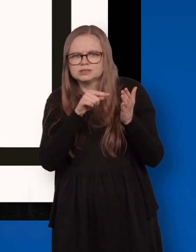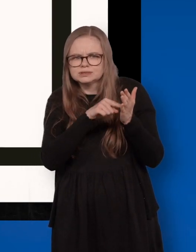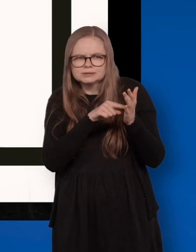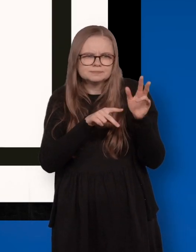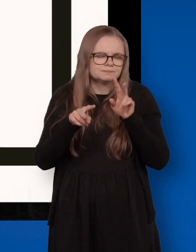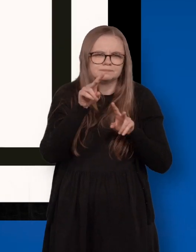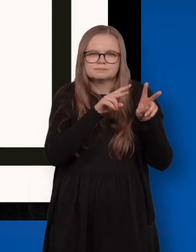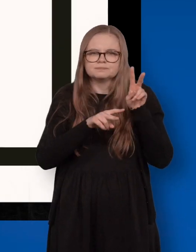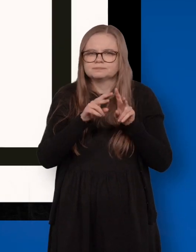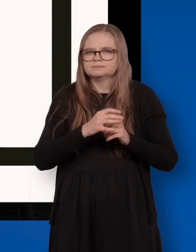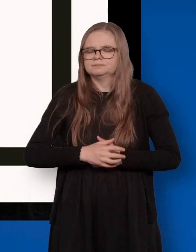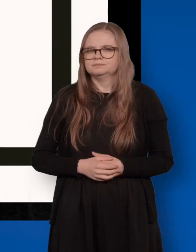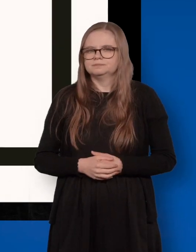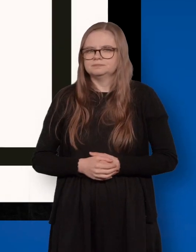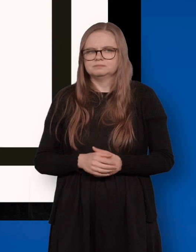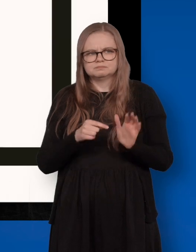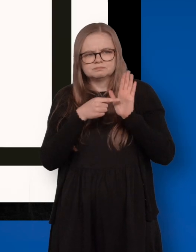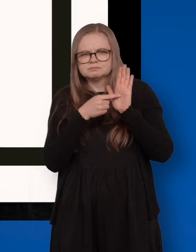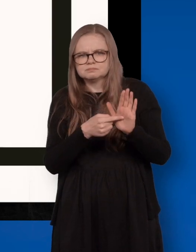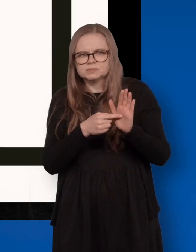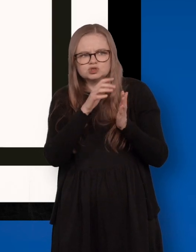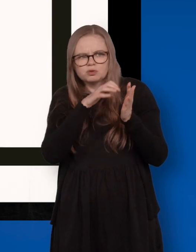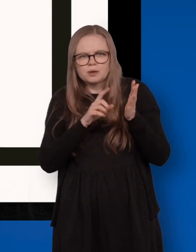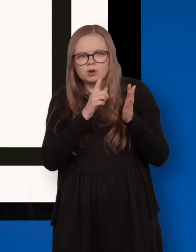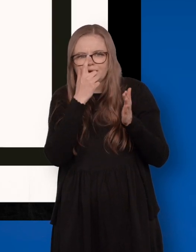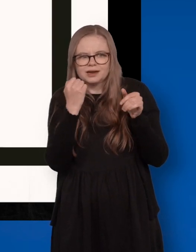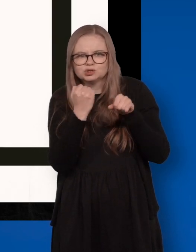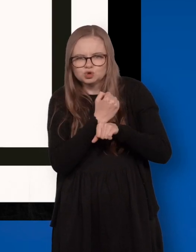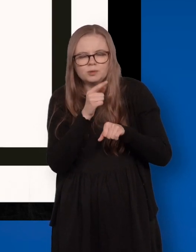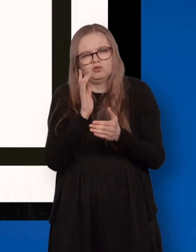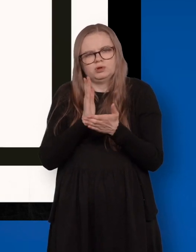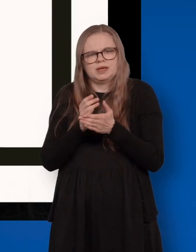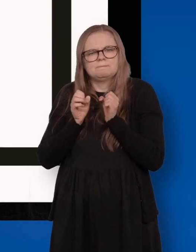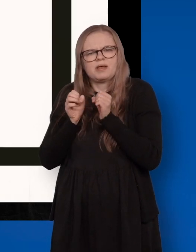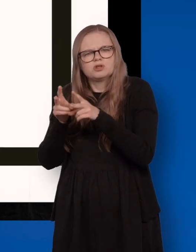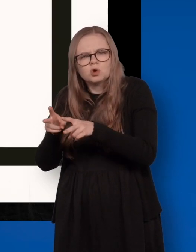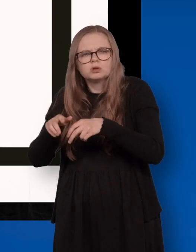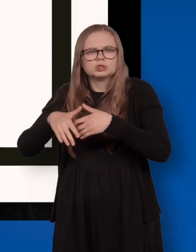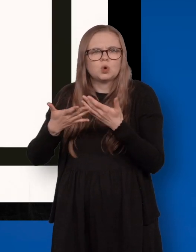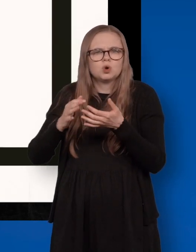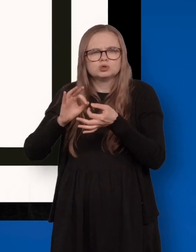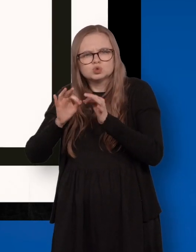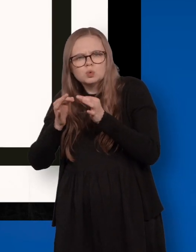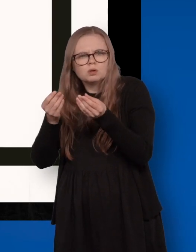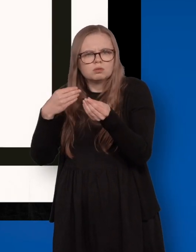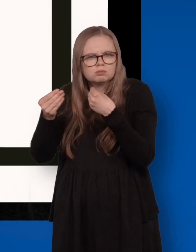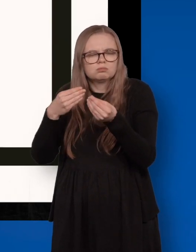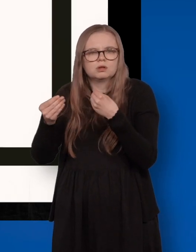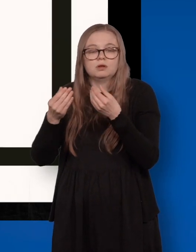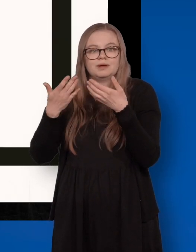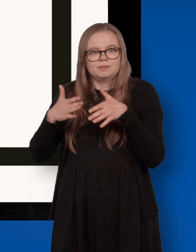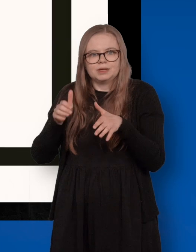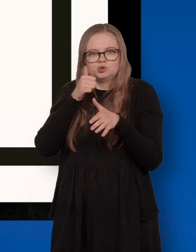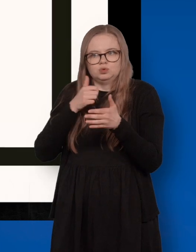what some of the capabilities of Scribe, but it's essentially a methodology or a tool that we've applied a few